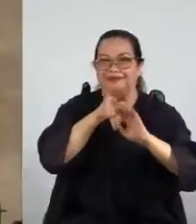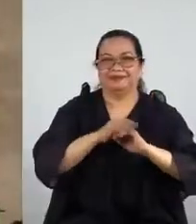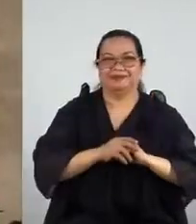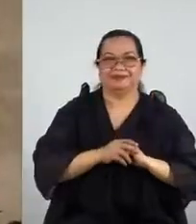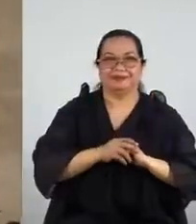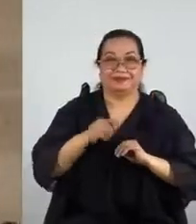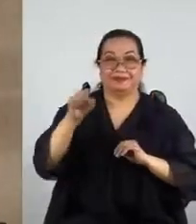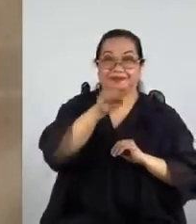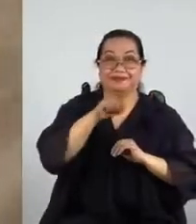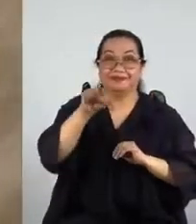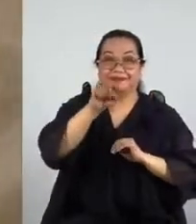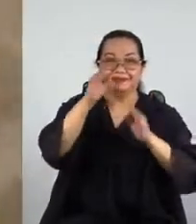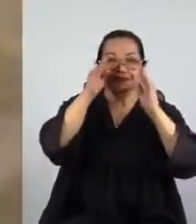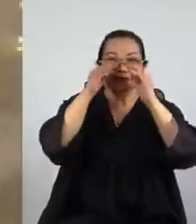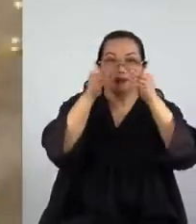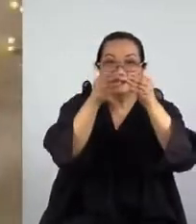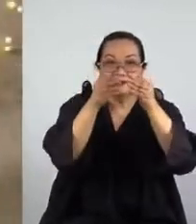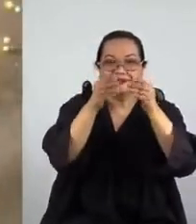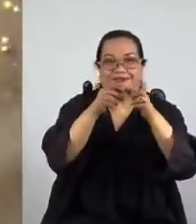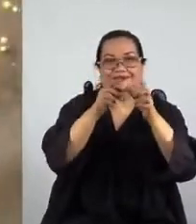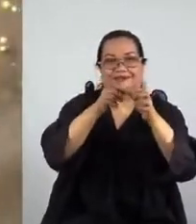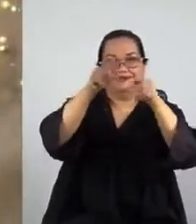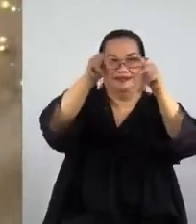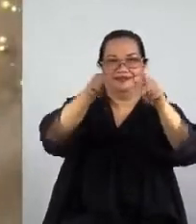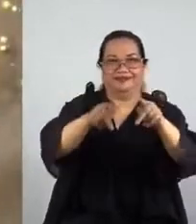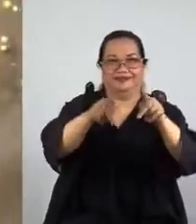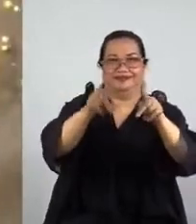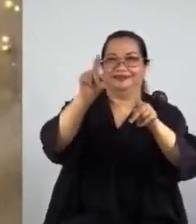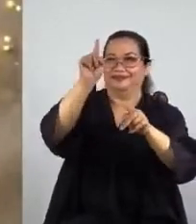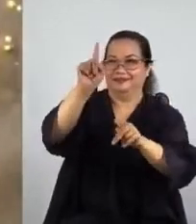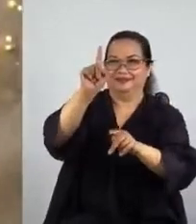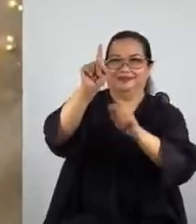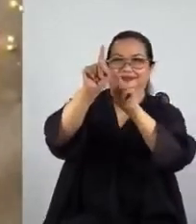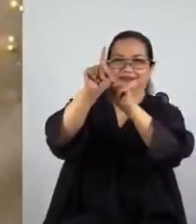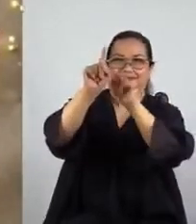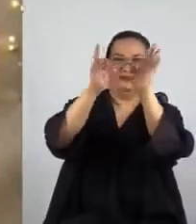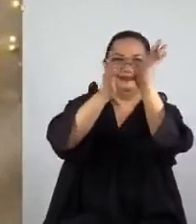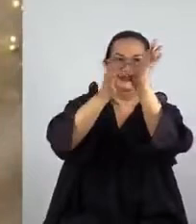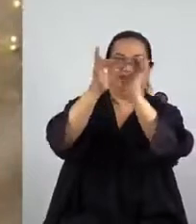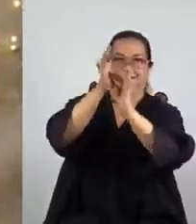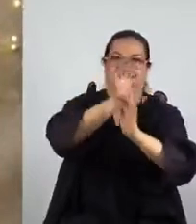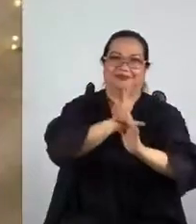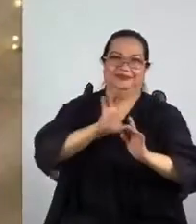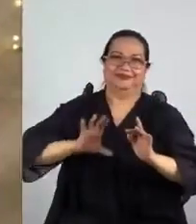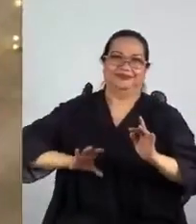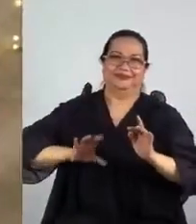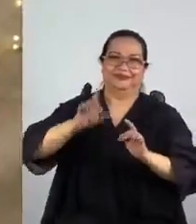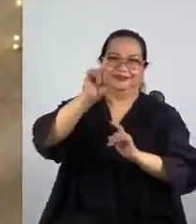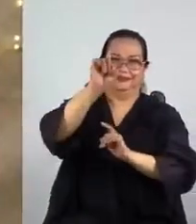We focus on the person of Jesus.